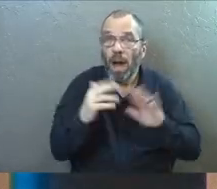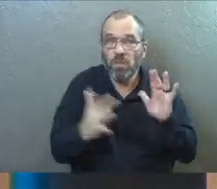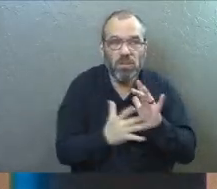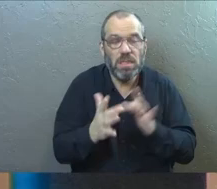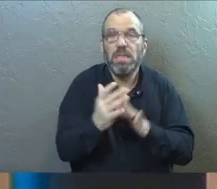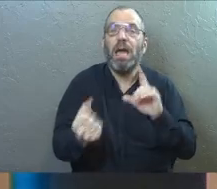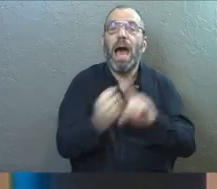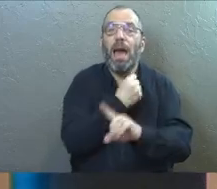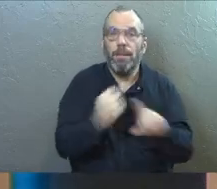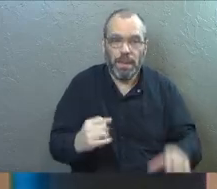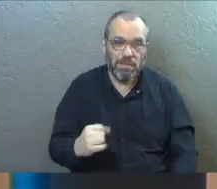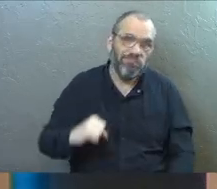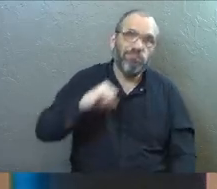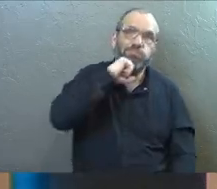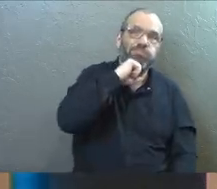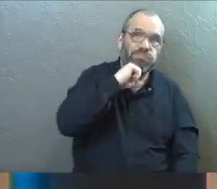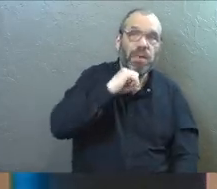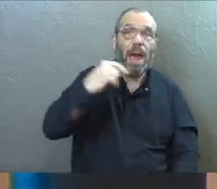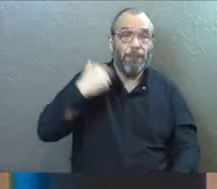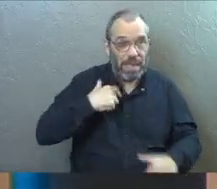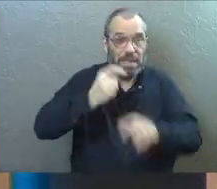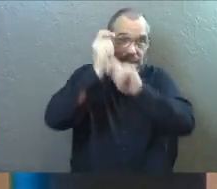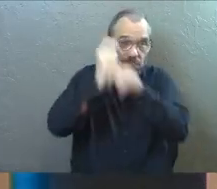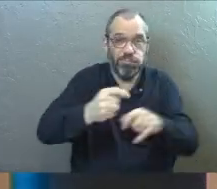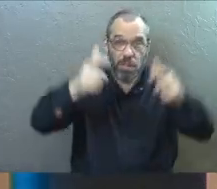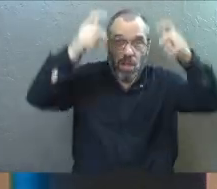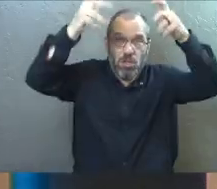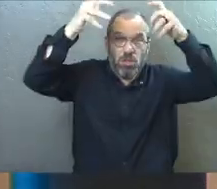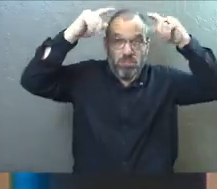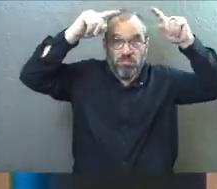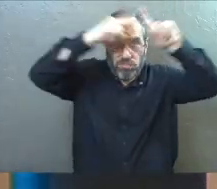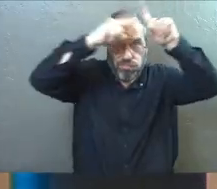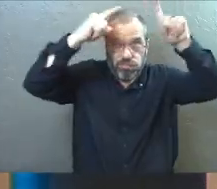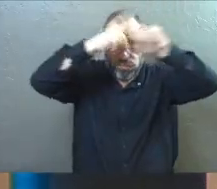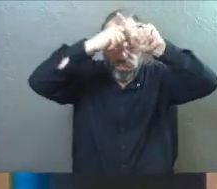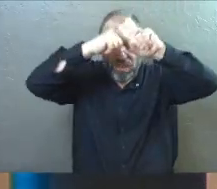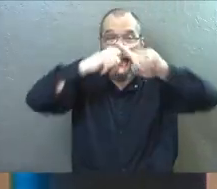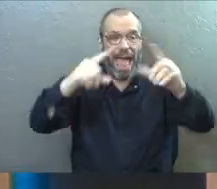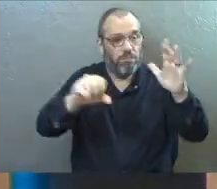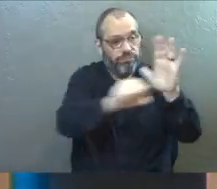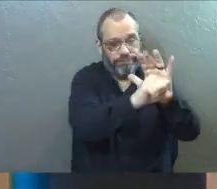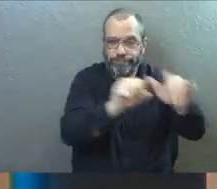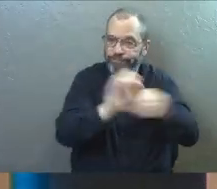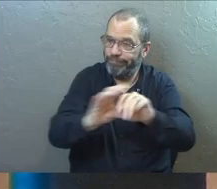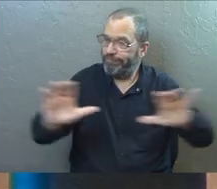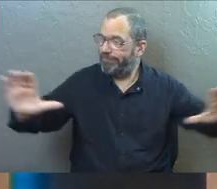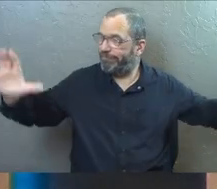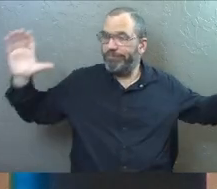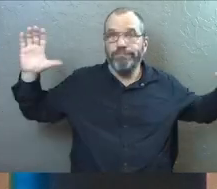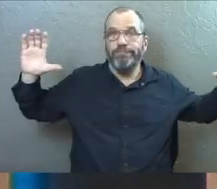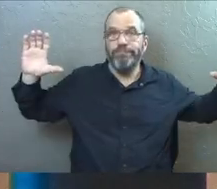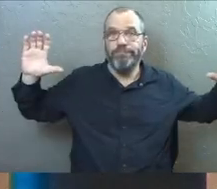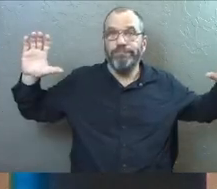spit on him, who punched at him, the one who placed the crown on his head and put the nails in his wrist and in his feet.